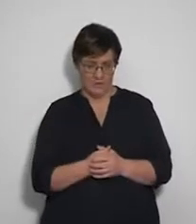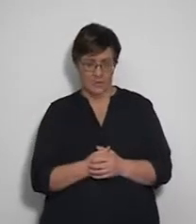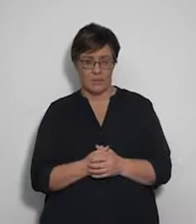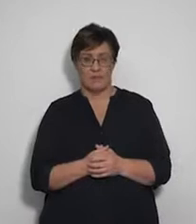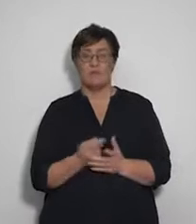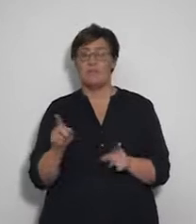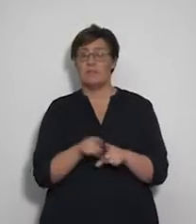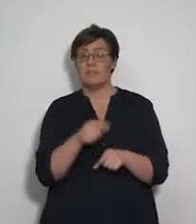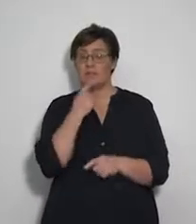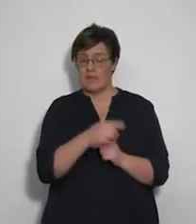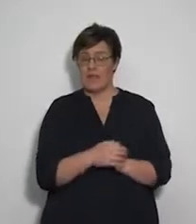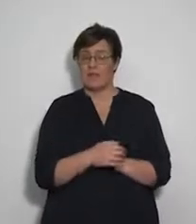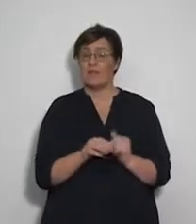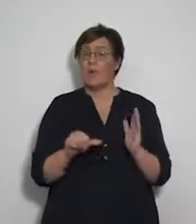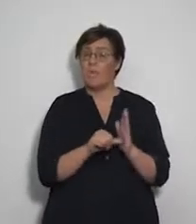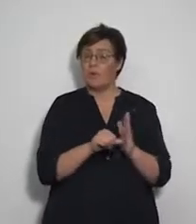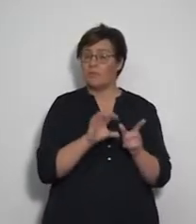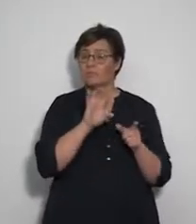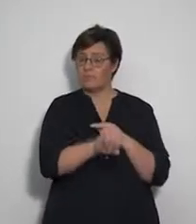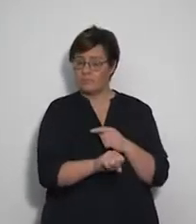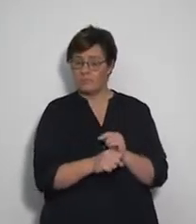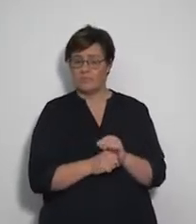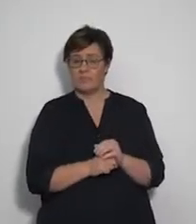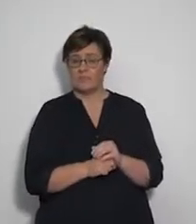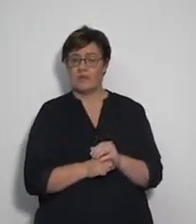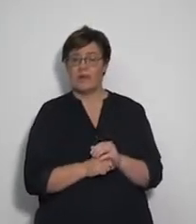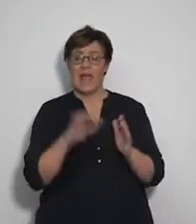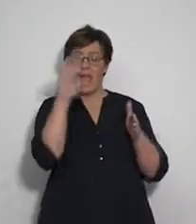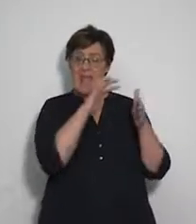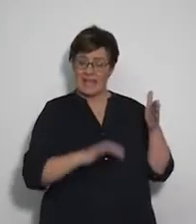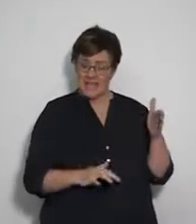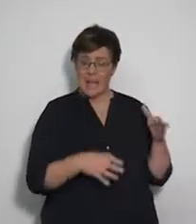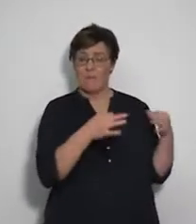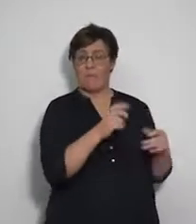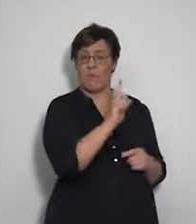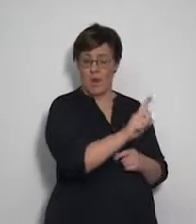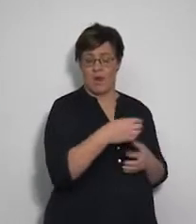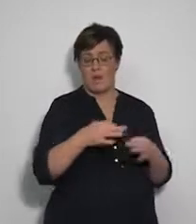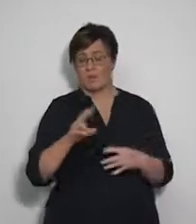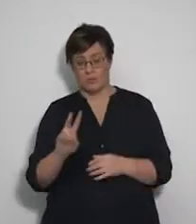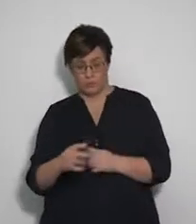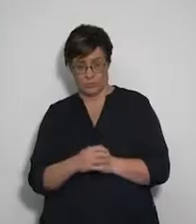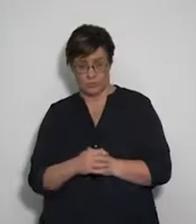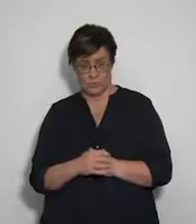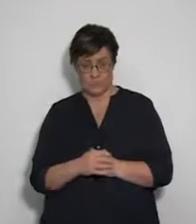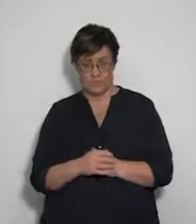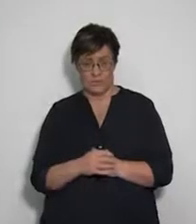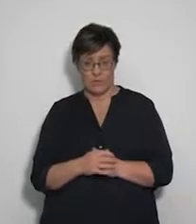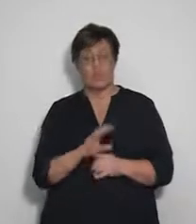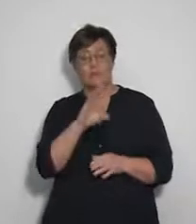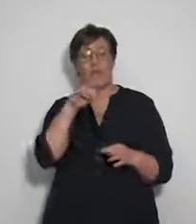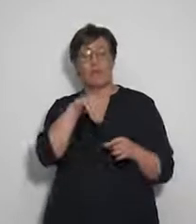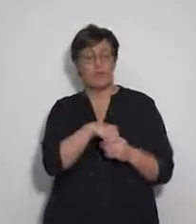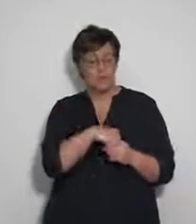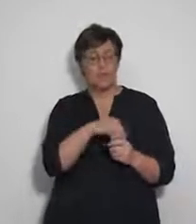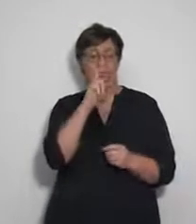question. As I mentioned, it's important that we recognize that there are essays in paper 1 and paper 2 that often can